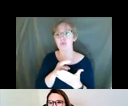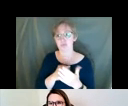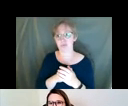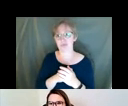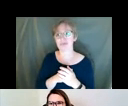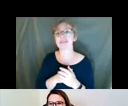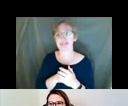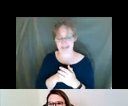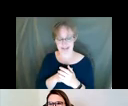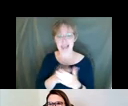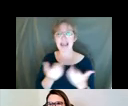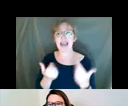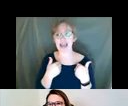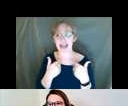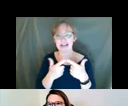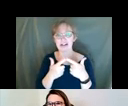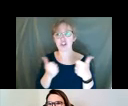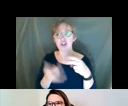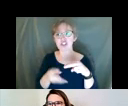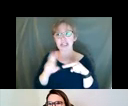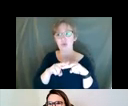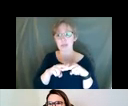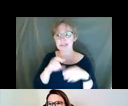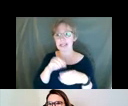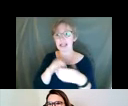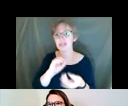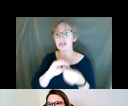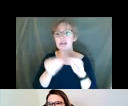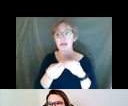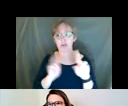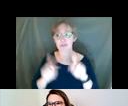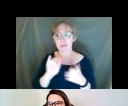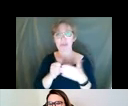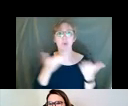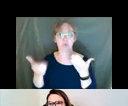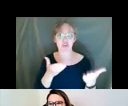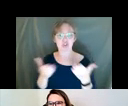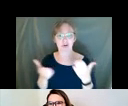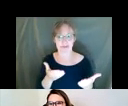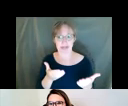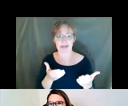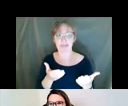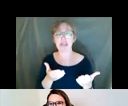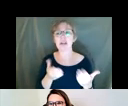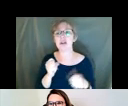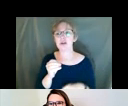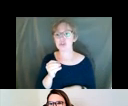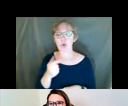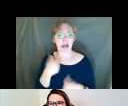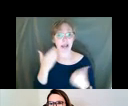a large increase in the amount of people that they serve. So, in fact, I don't